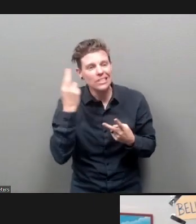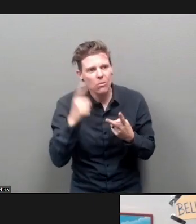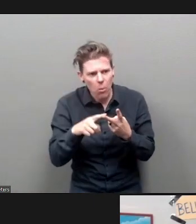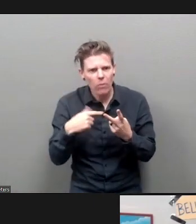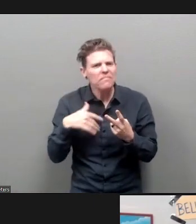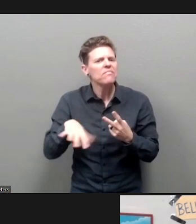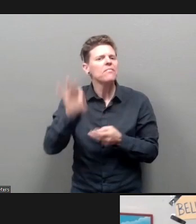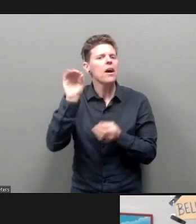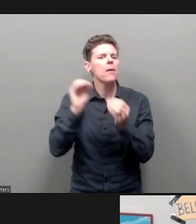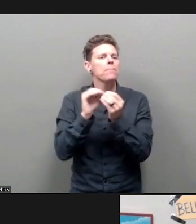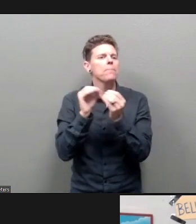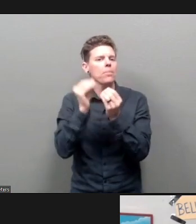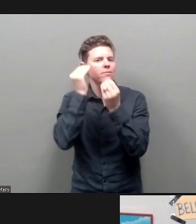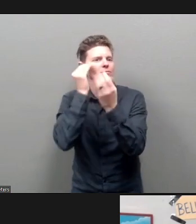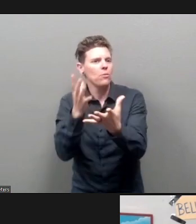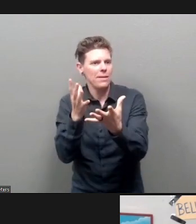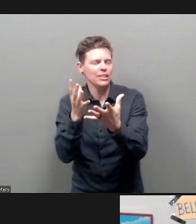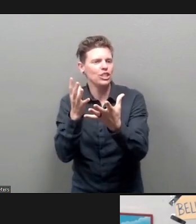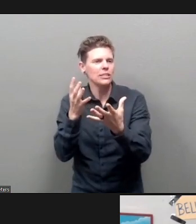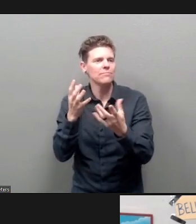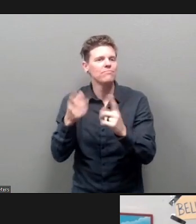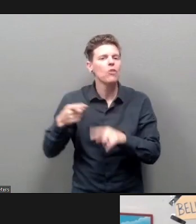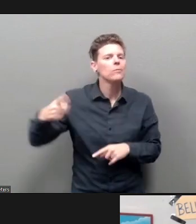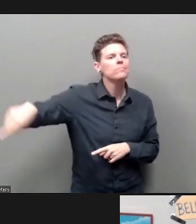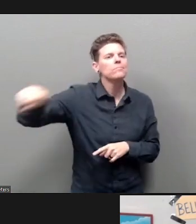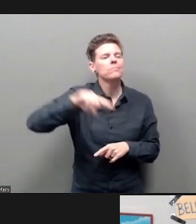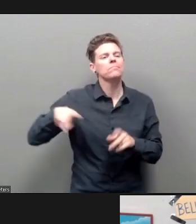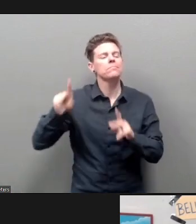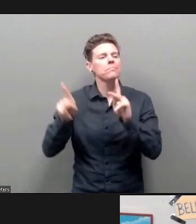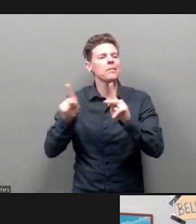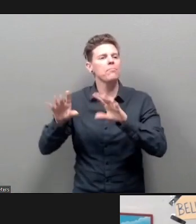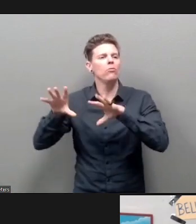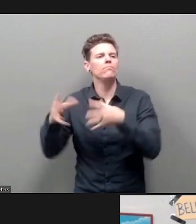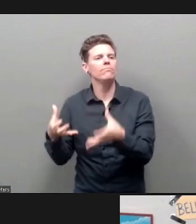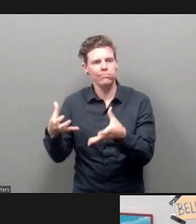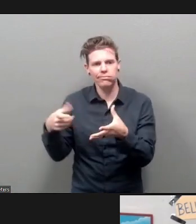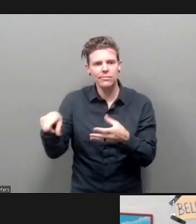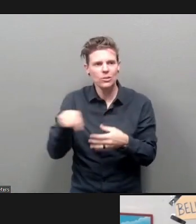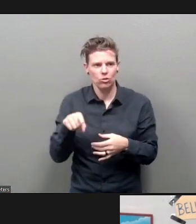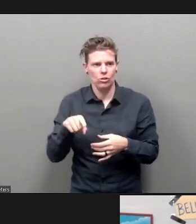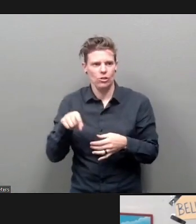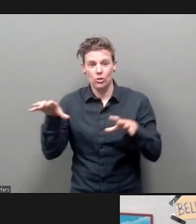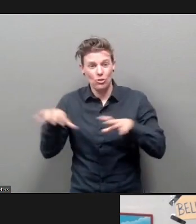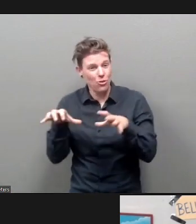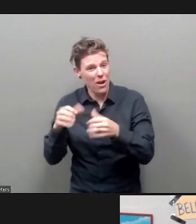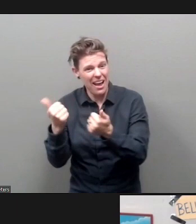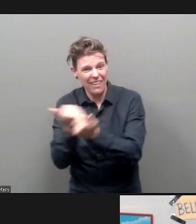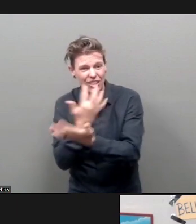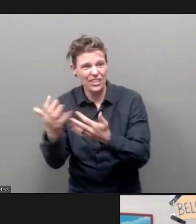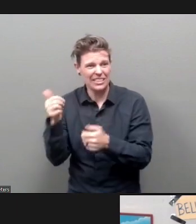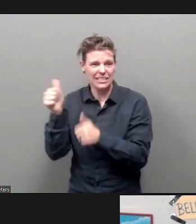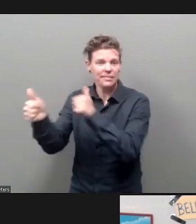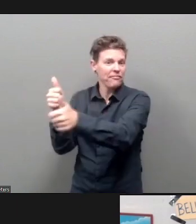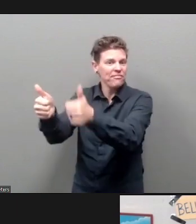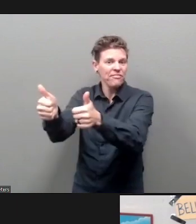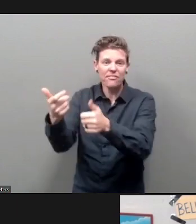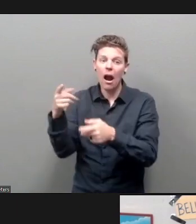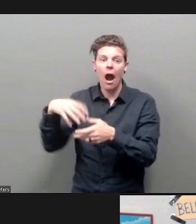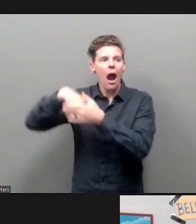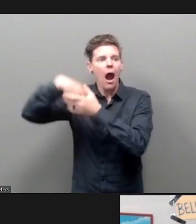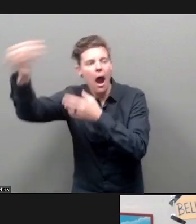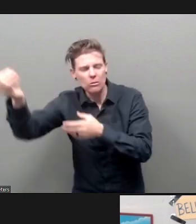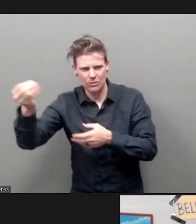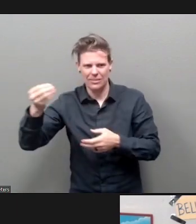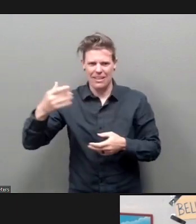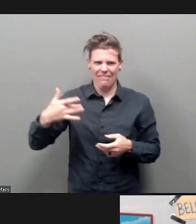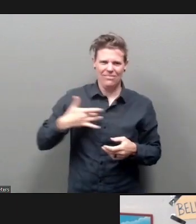doing everything with everyone everywhere. And so if your hope was to identify a common source